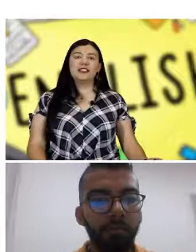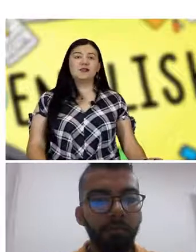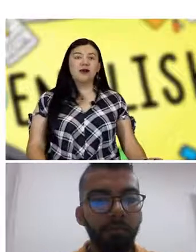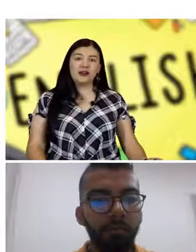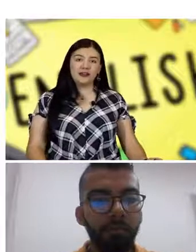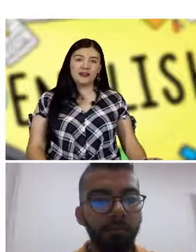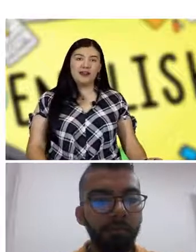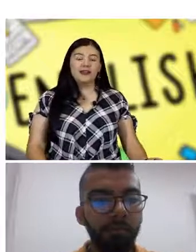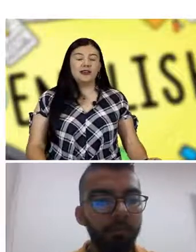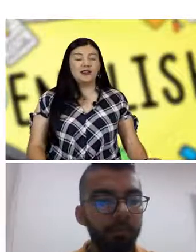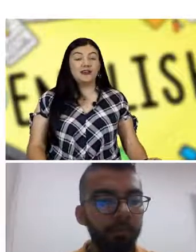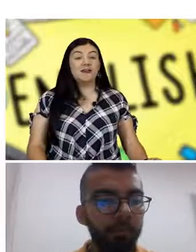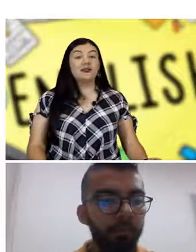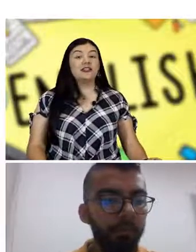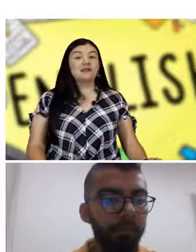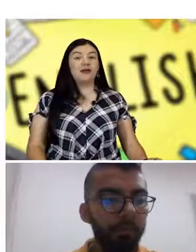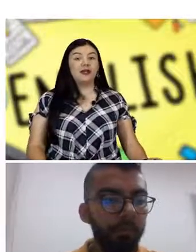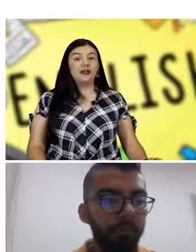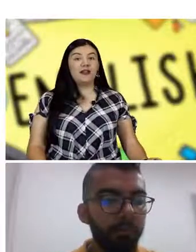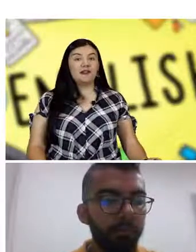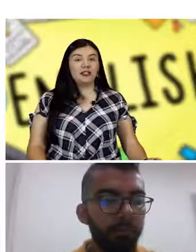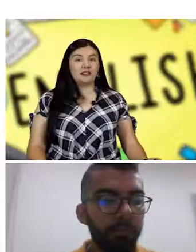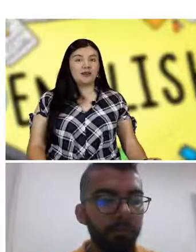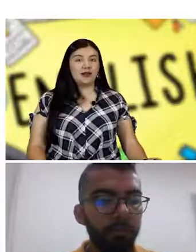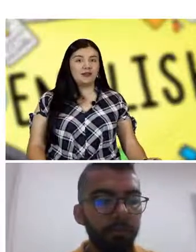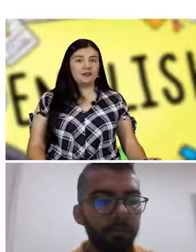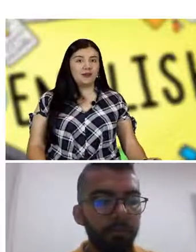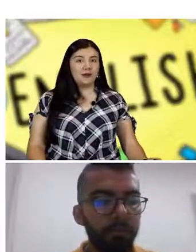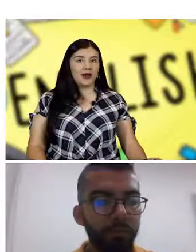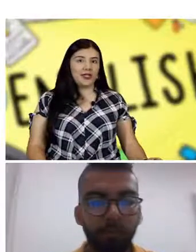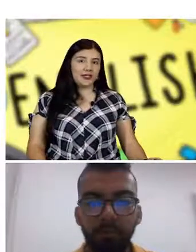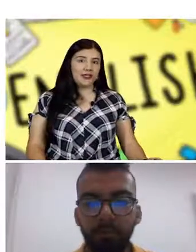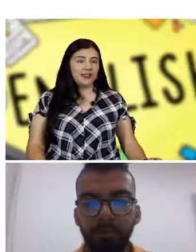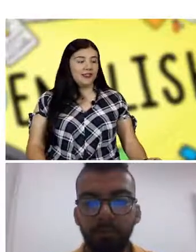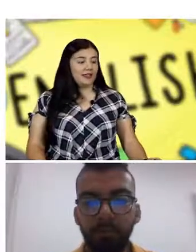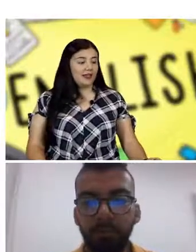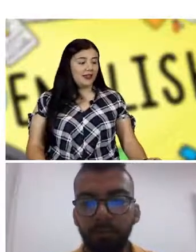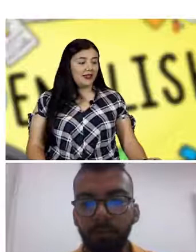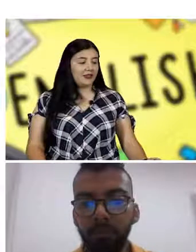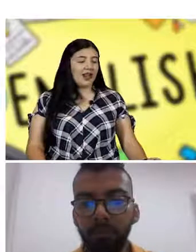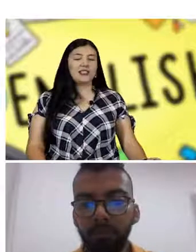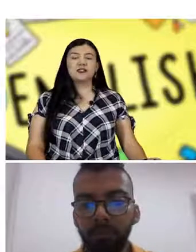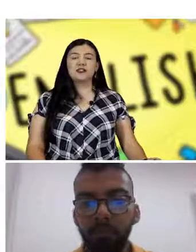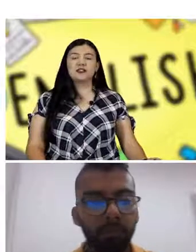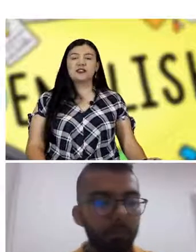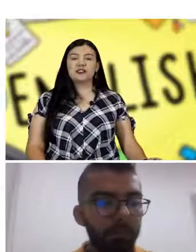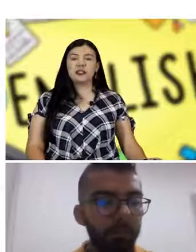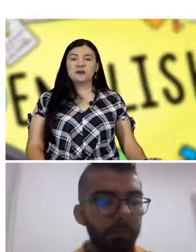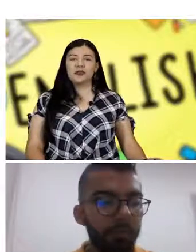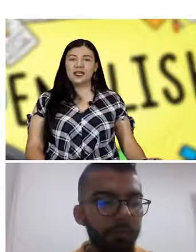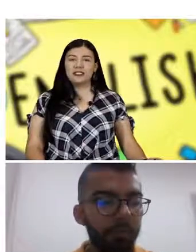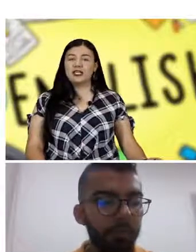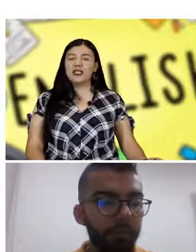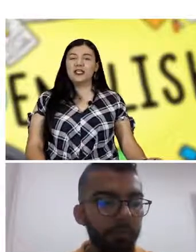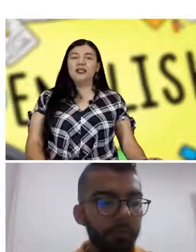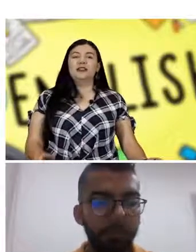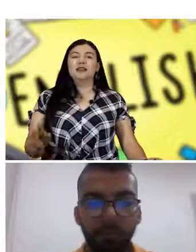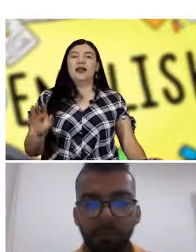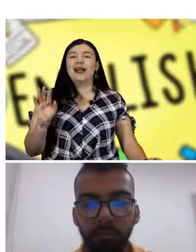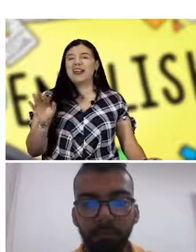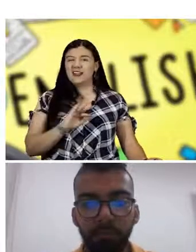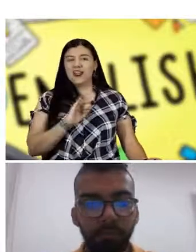think is this one? Careful with the spelling of this part of the body. Yeah, I told you something. I